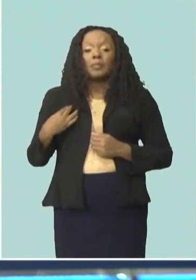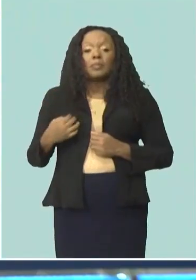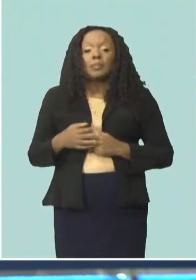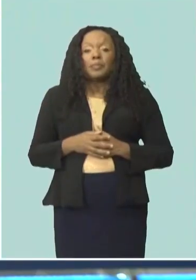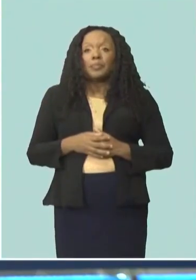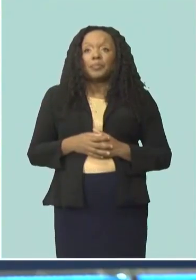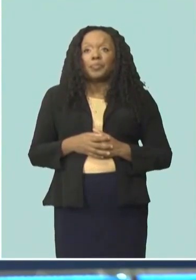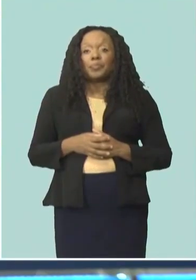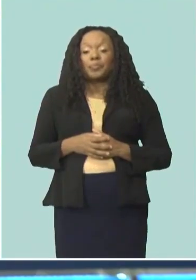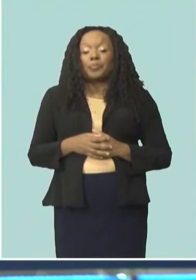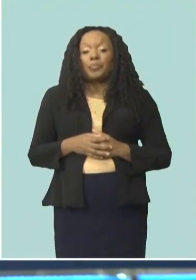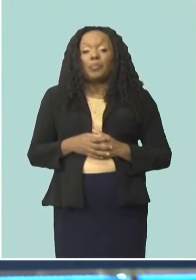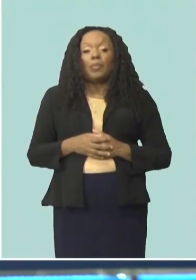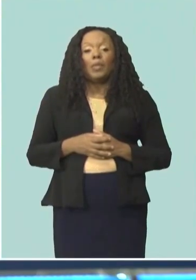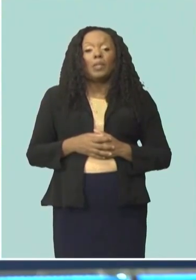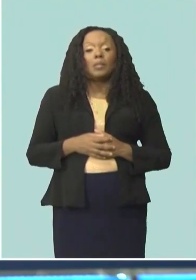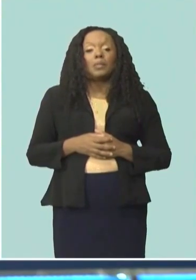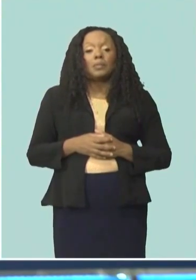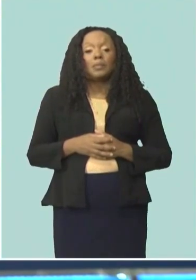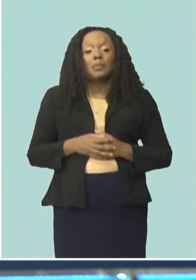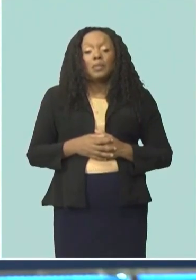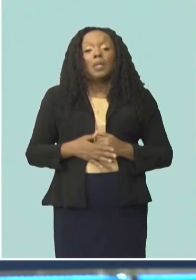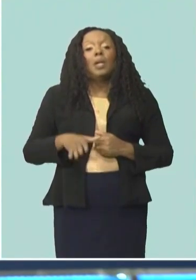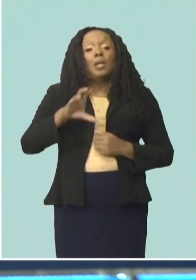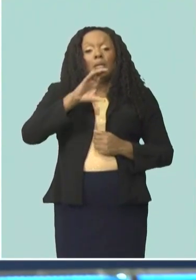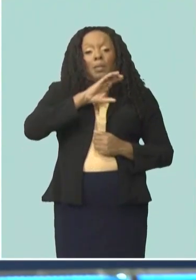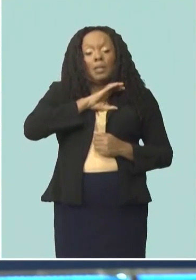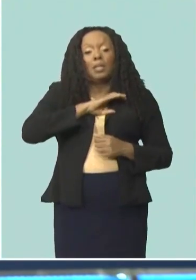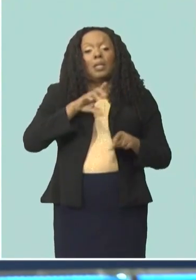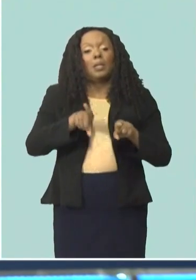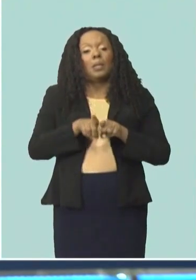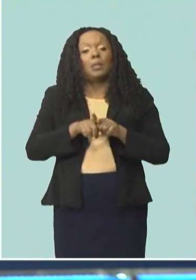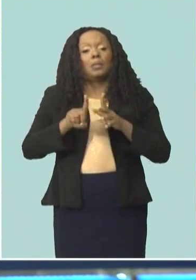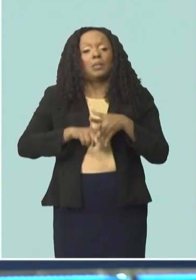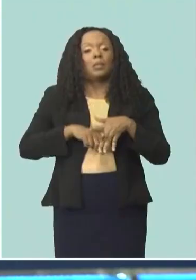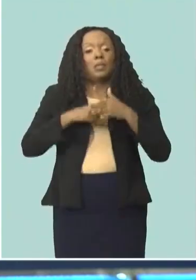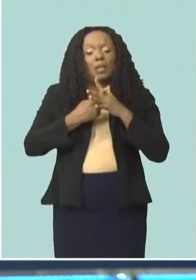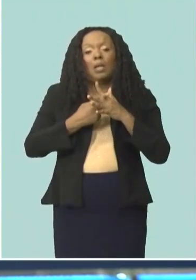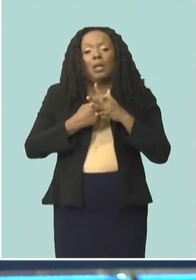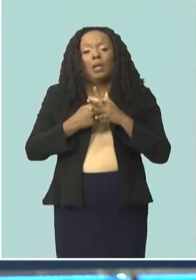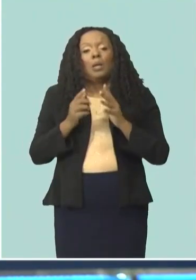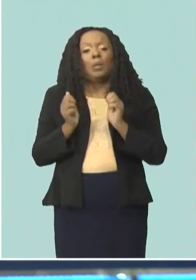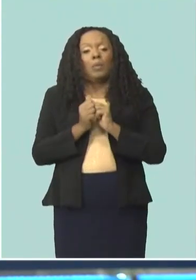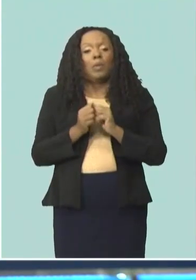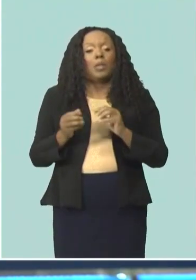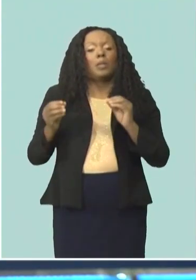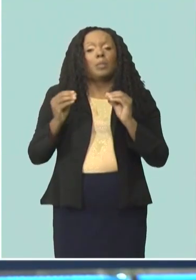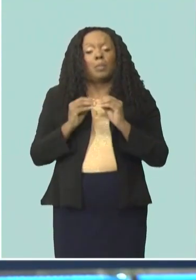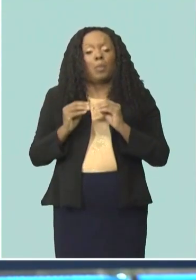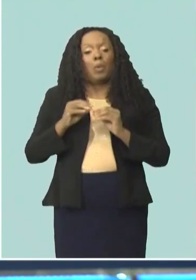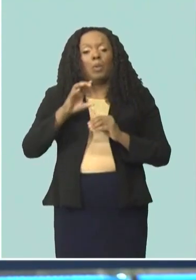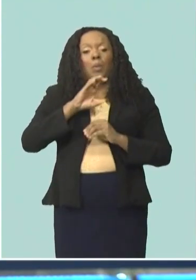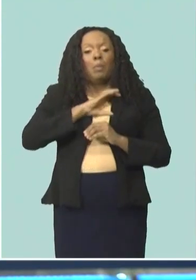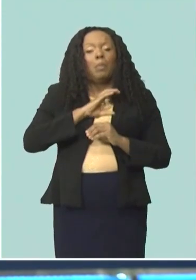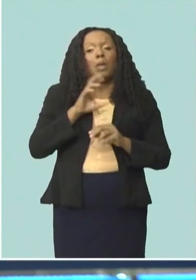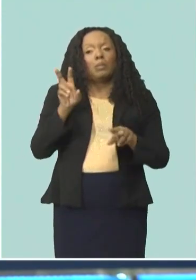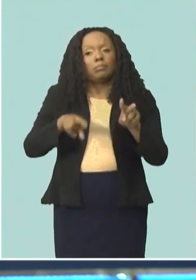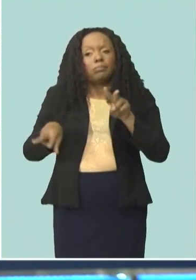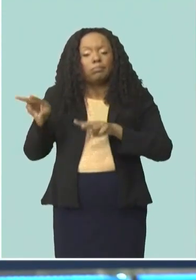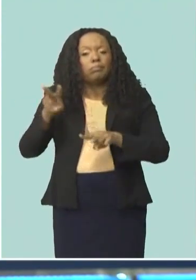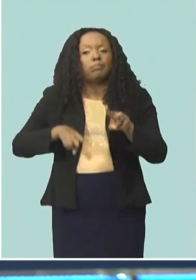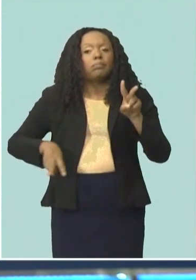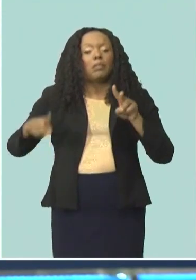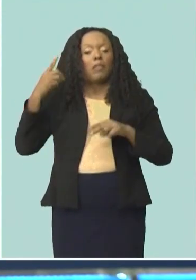Meanwhile, police today rolled out measures to deal with increased traffic this Christmas season. Superintendent Wayne Archer said bike cops are